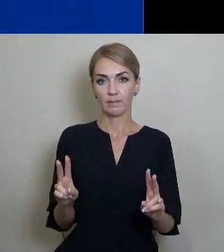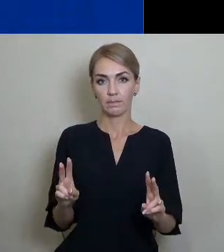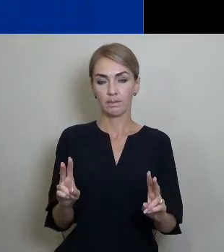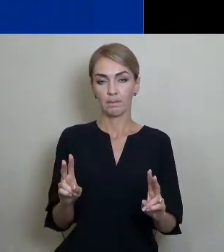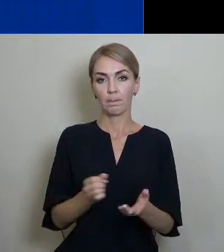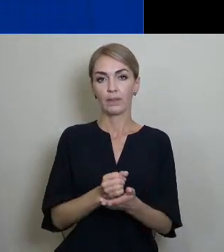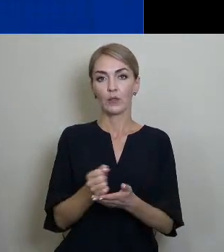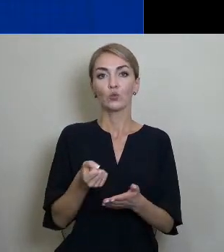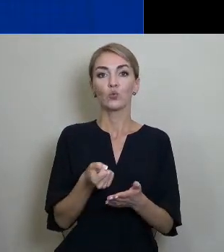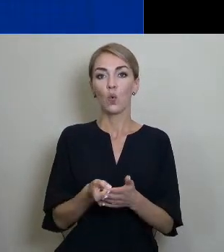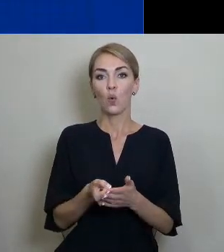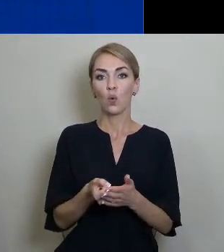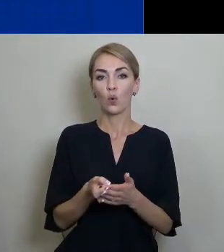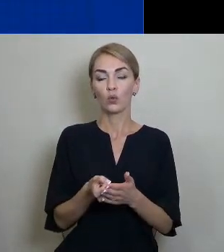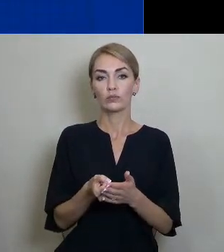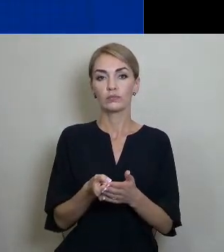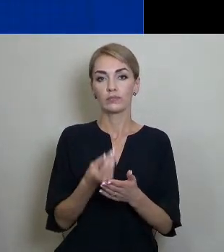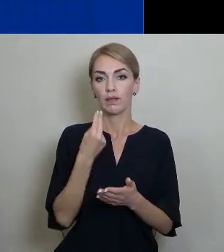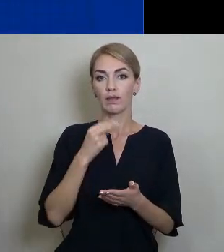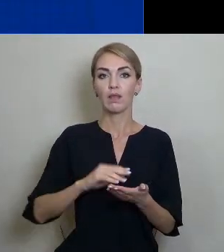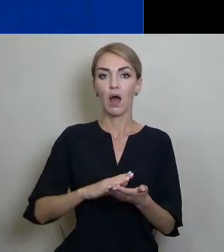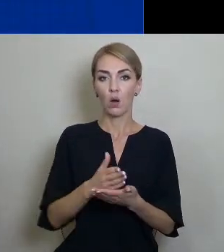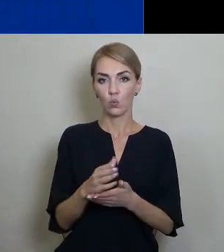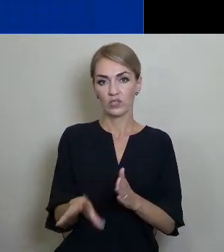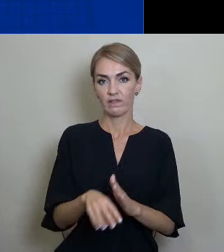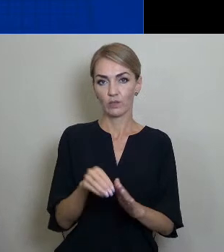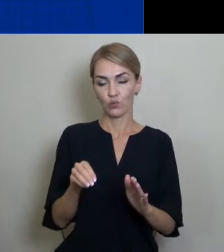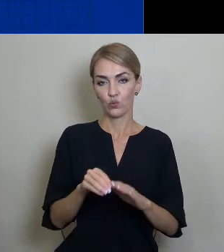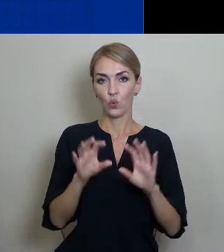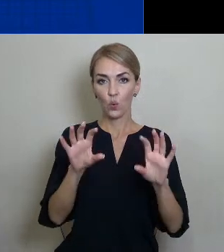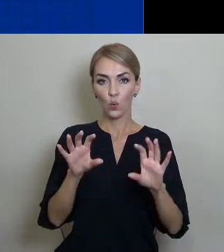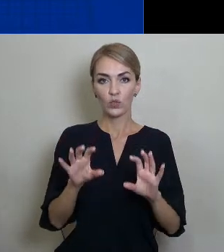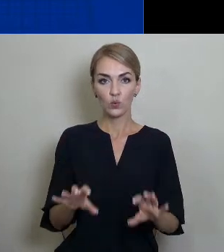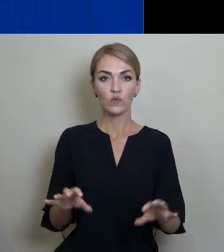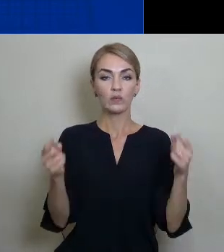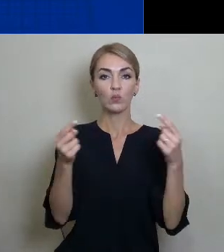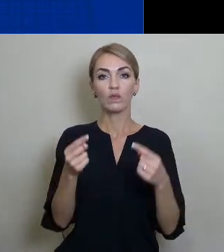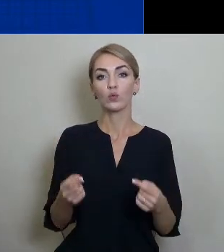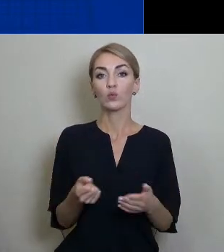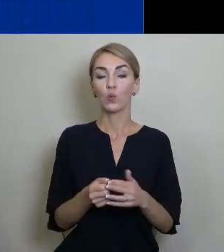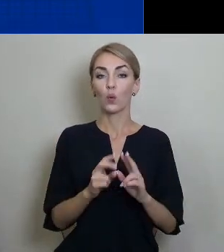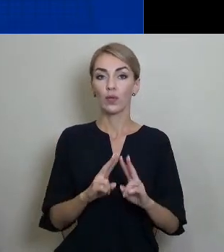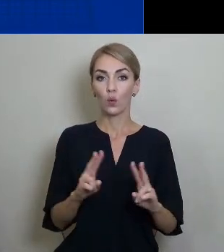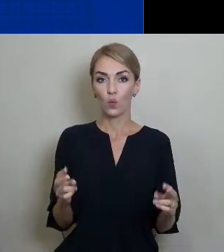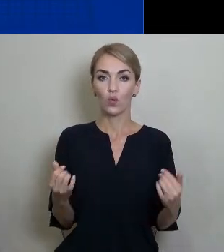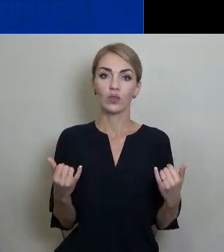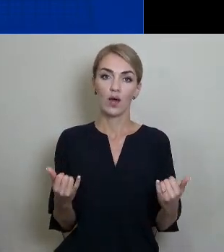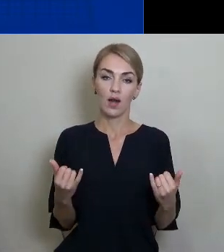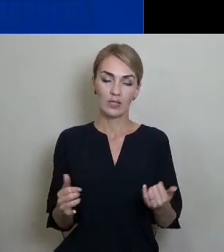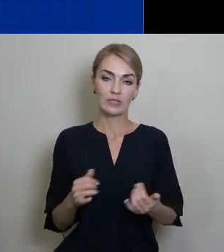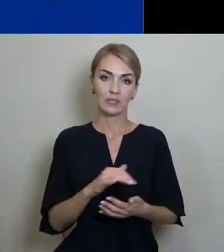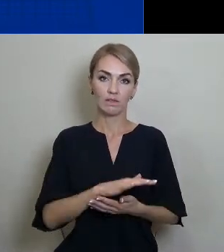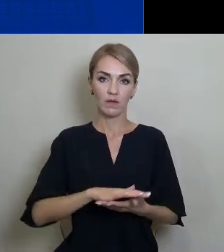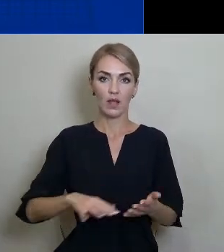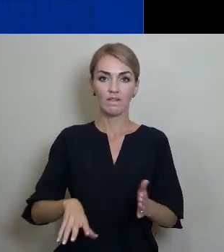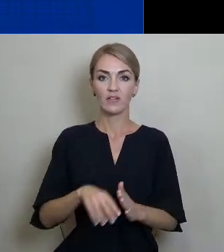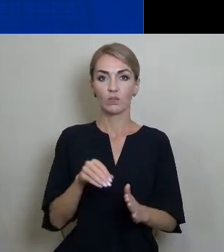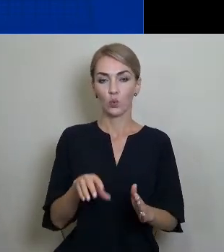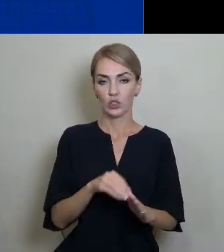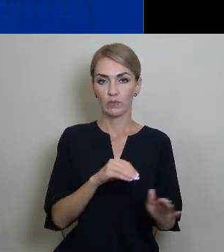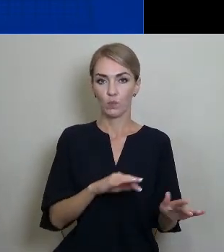complex issue given the number of claims with respect to the quality of the election code of Ukraine.